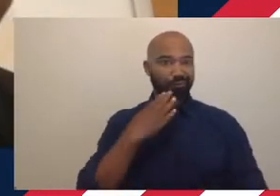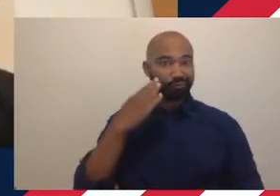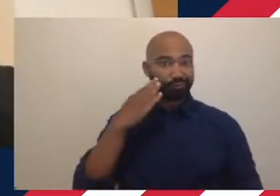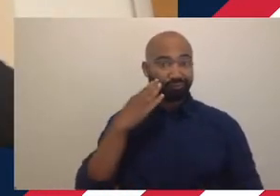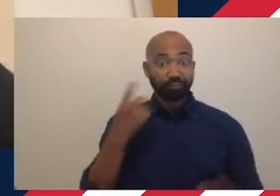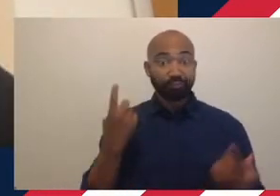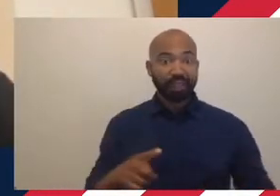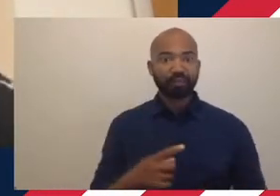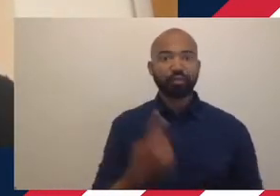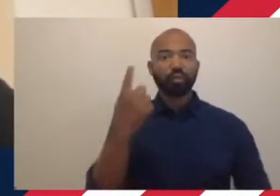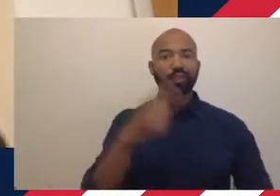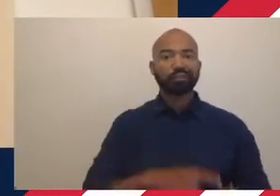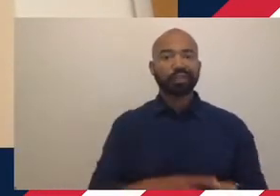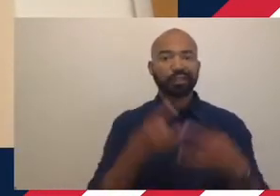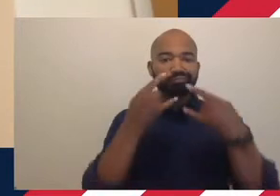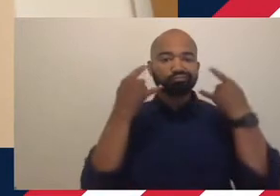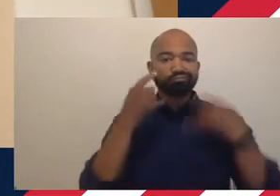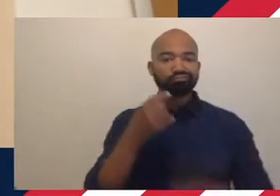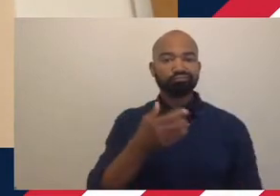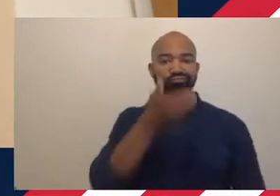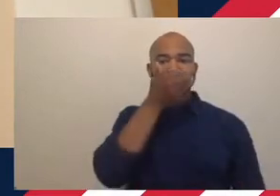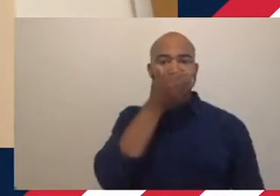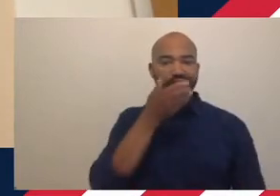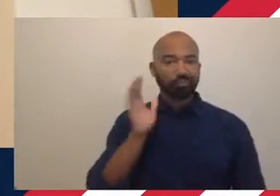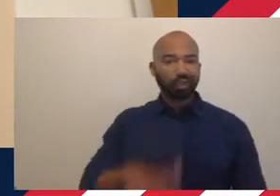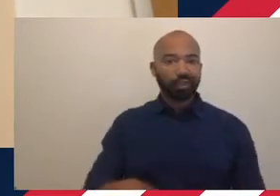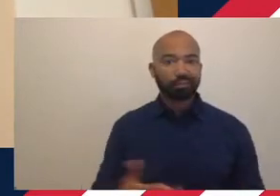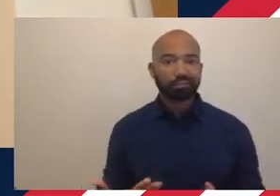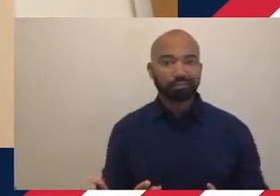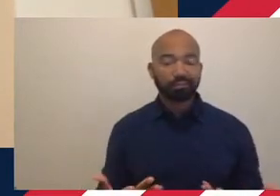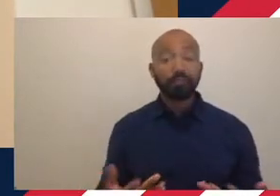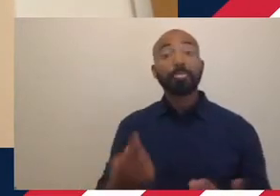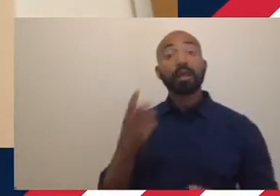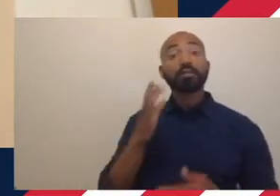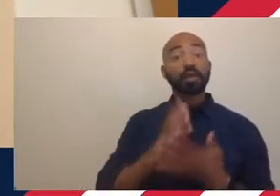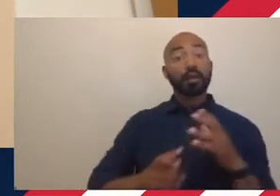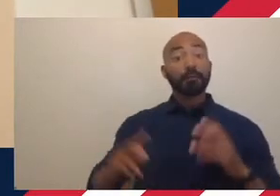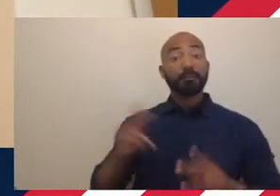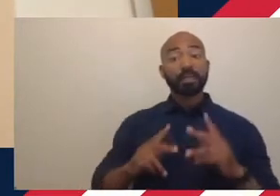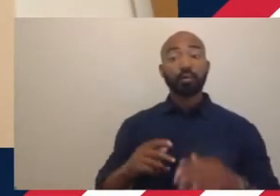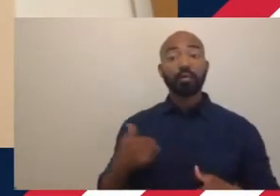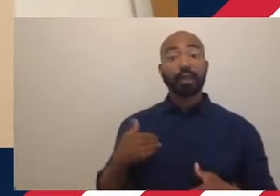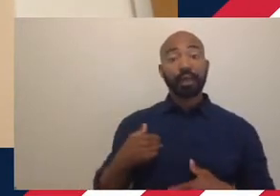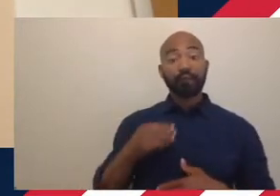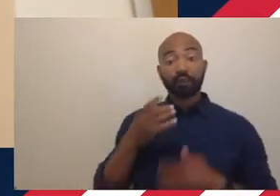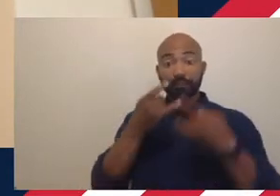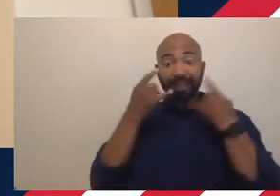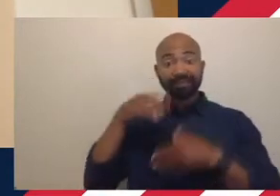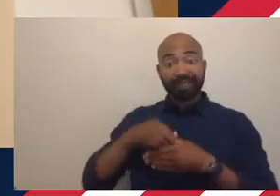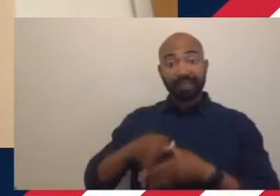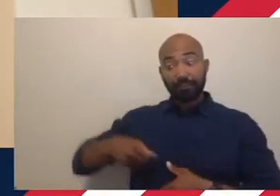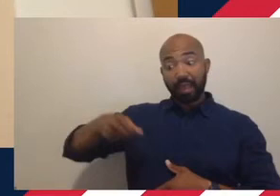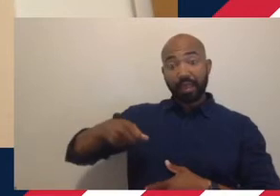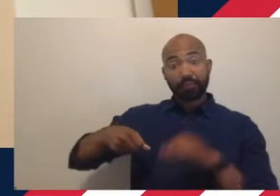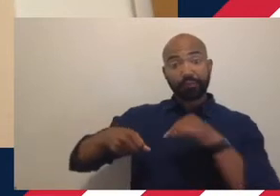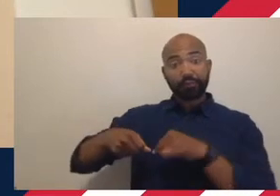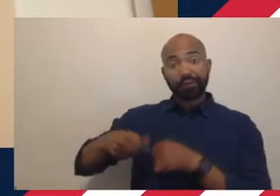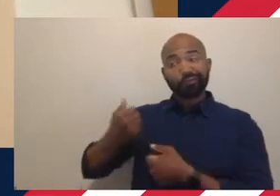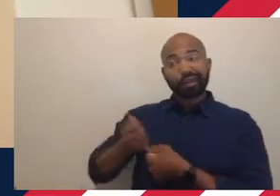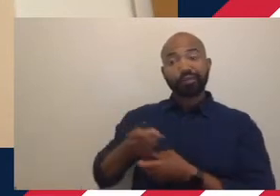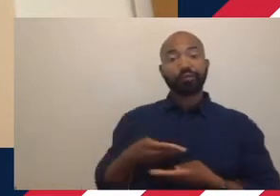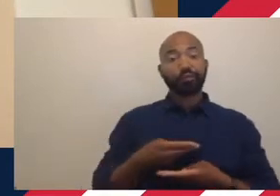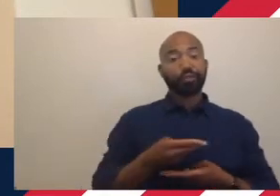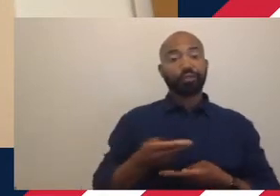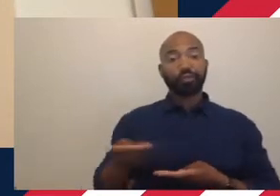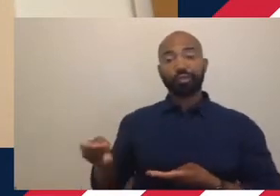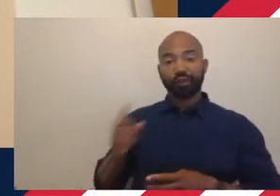mask. Some workers put their masks in bags just a way to ration them. When the pandemic hit, we did not know there was no policies in